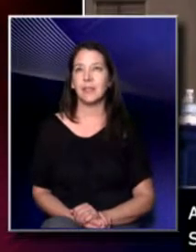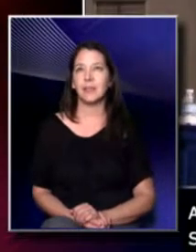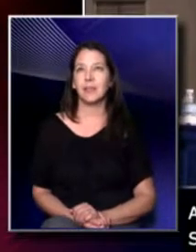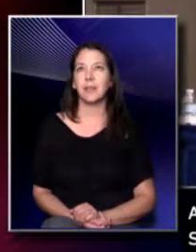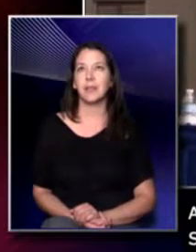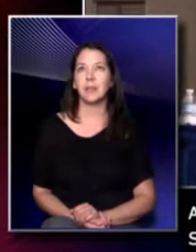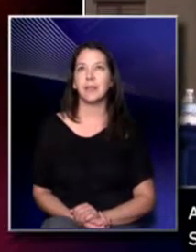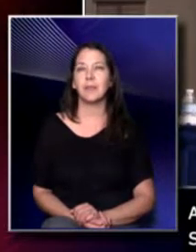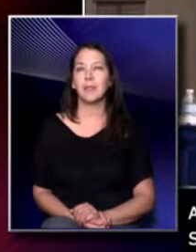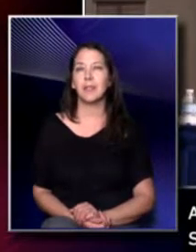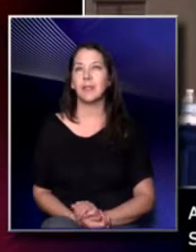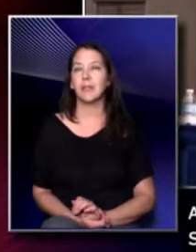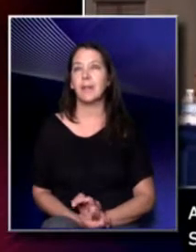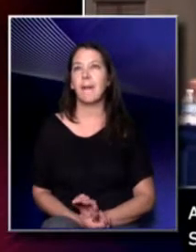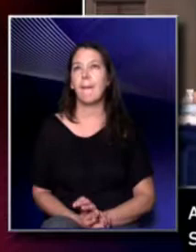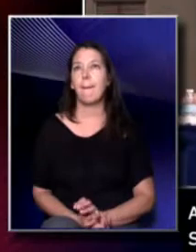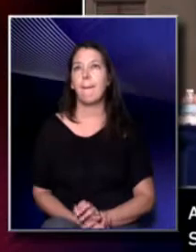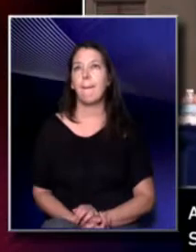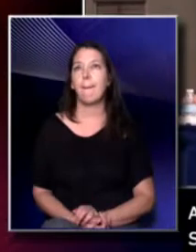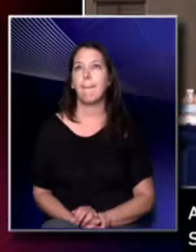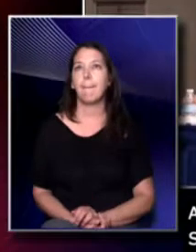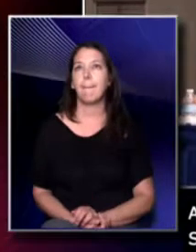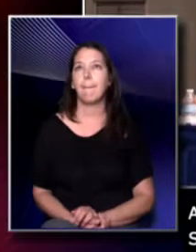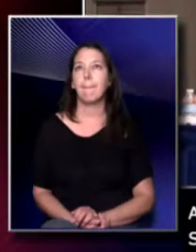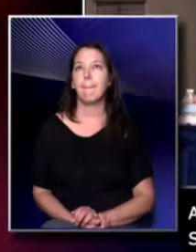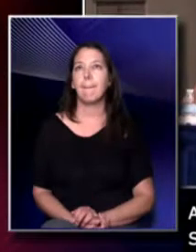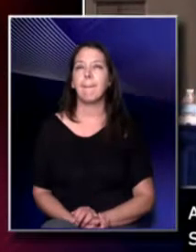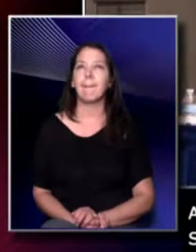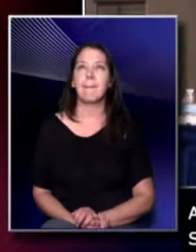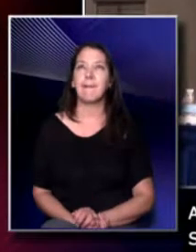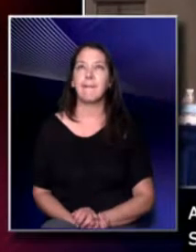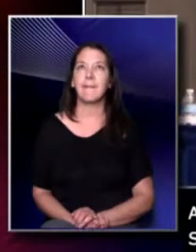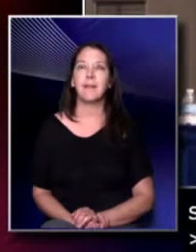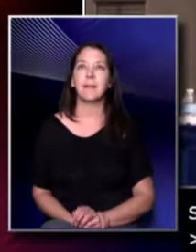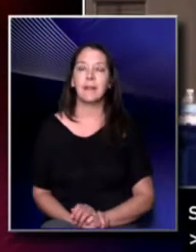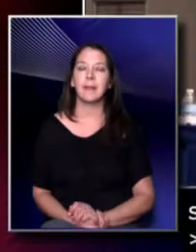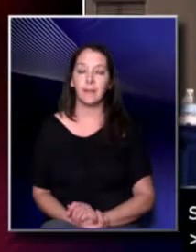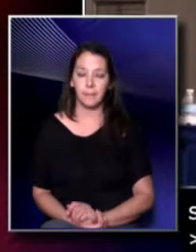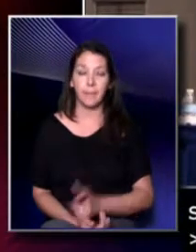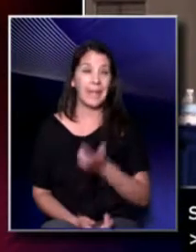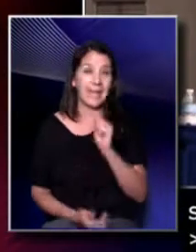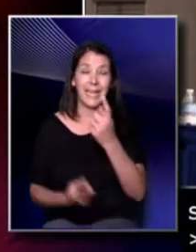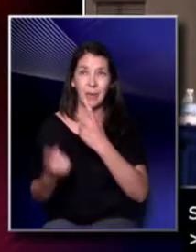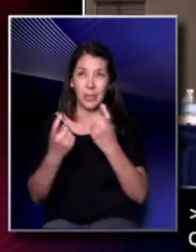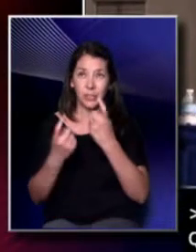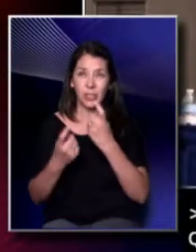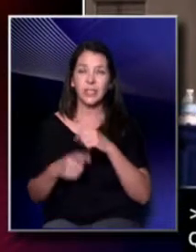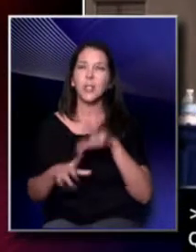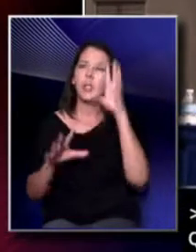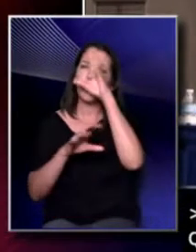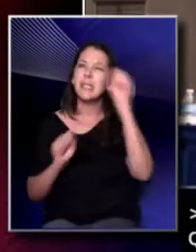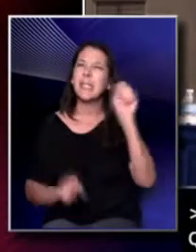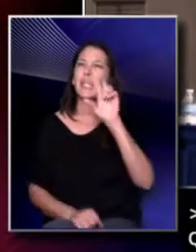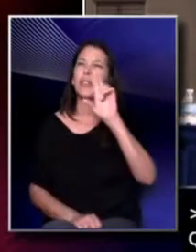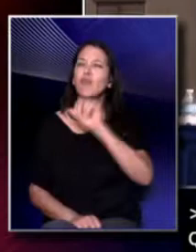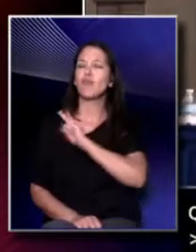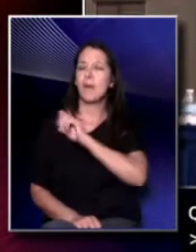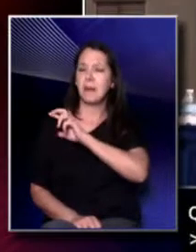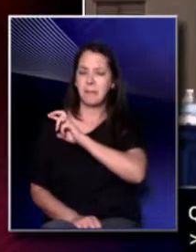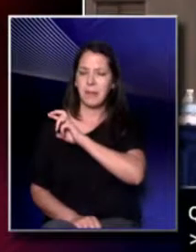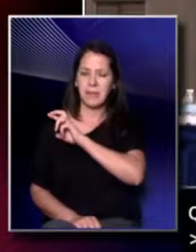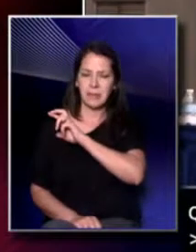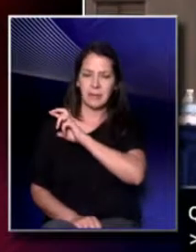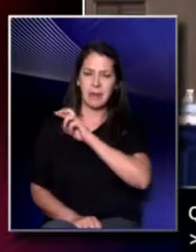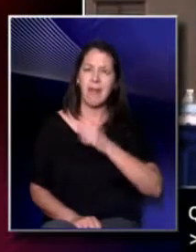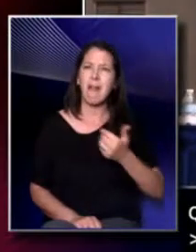Okay, any other questions or comments? Superintendent Reichman, this is David Negro.